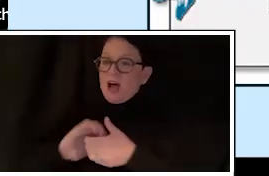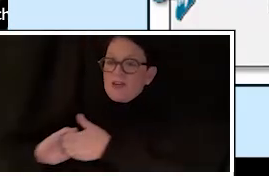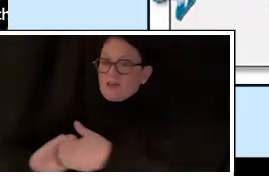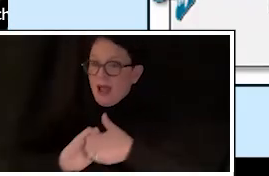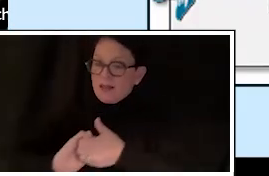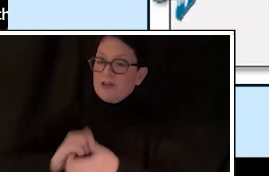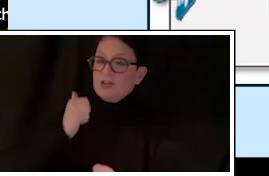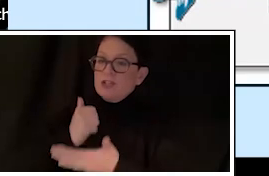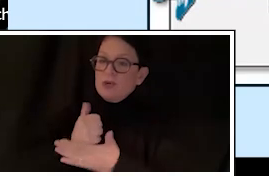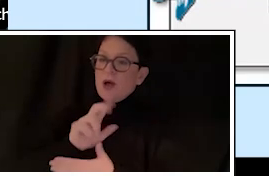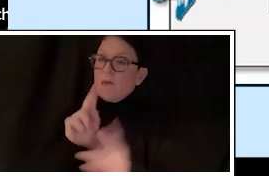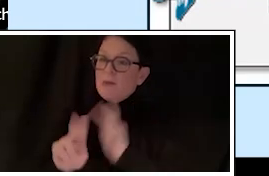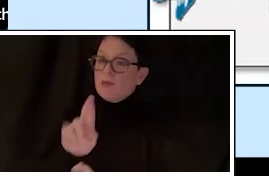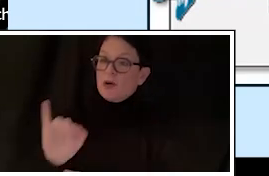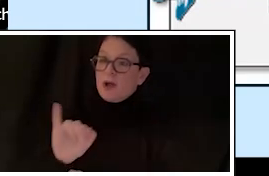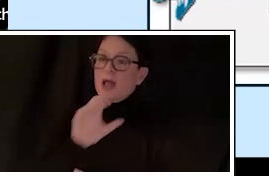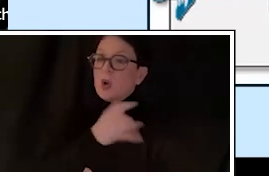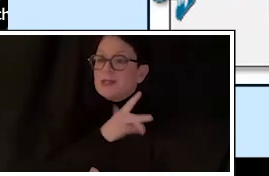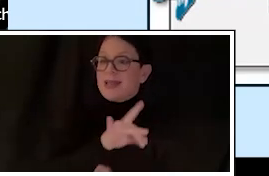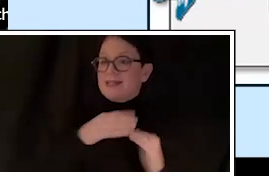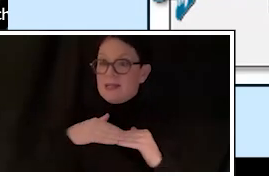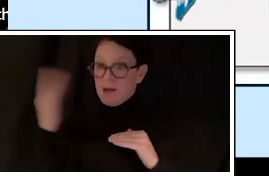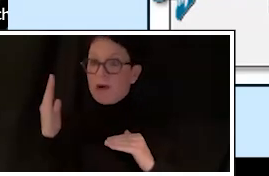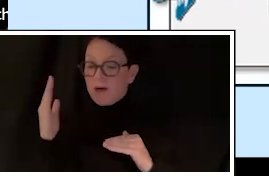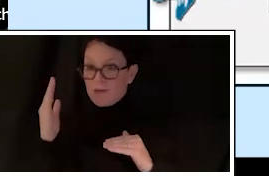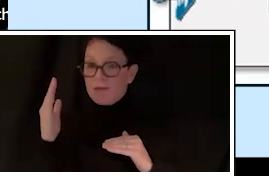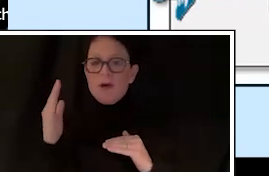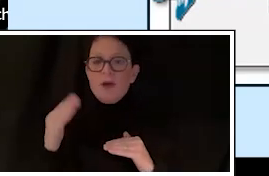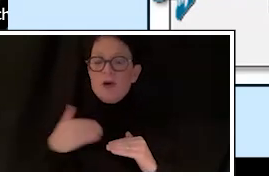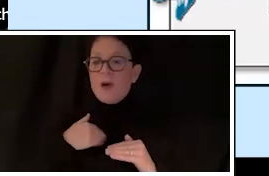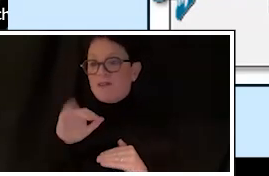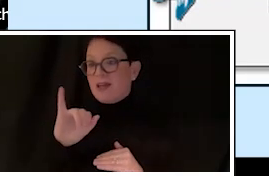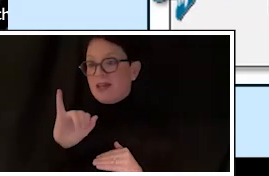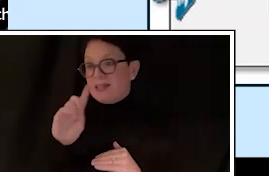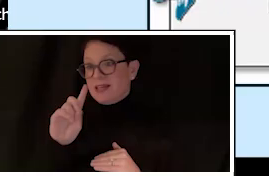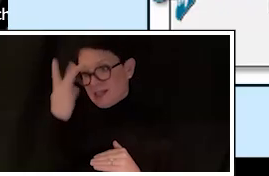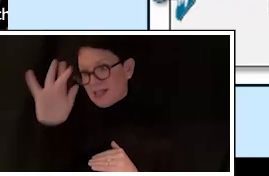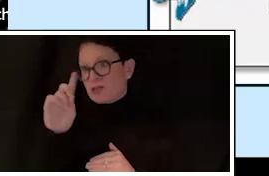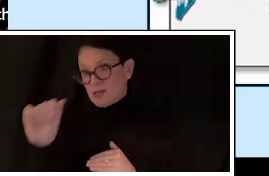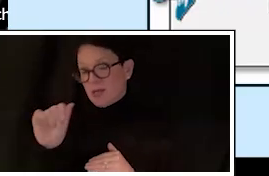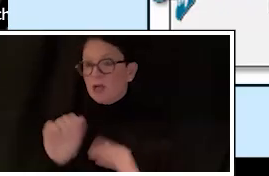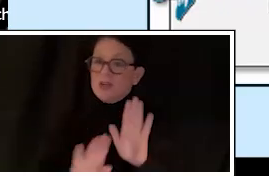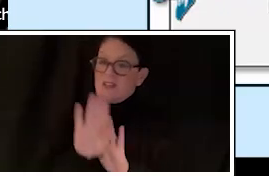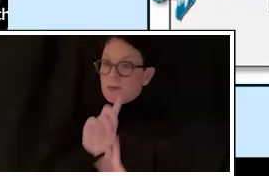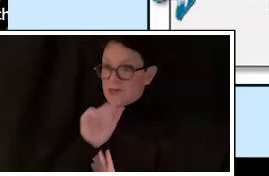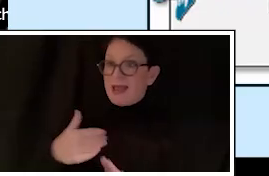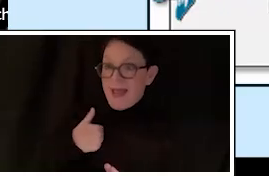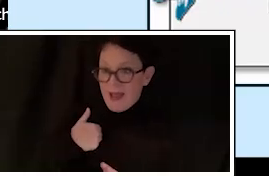to empower Rhode Islanders age 18 and older who have an intellectual/developmental